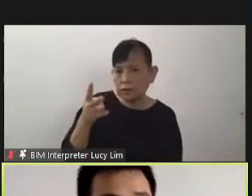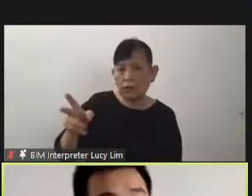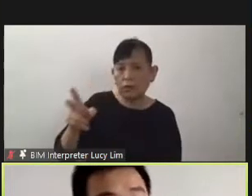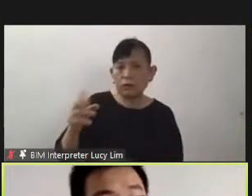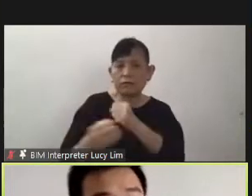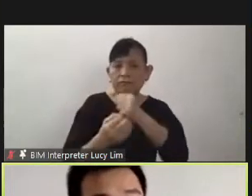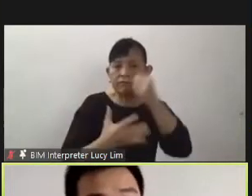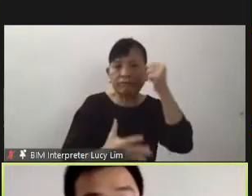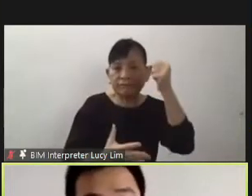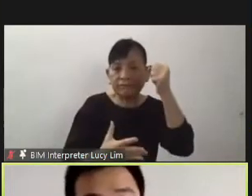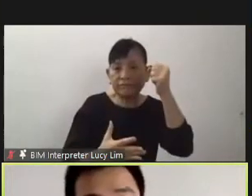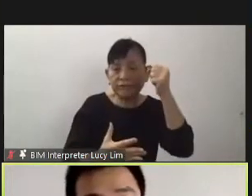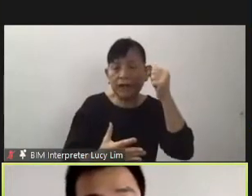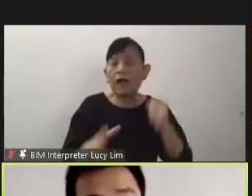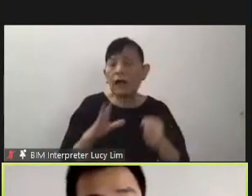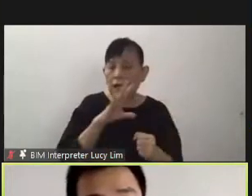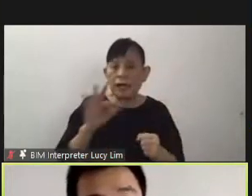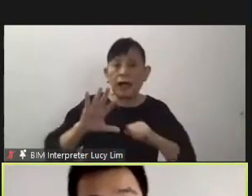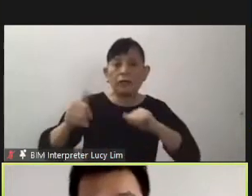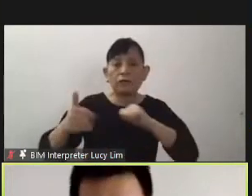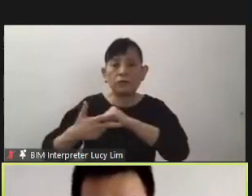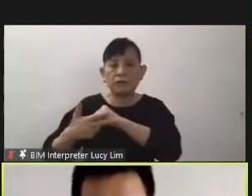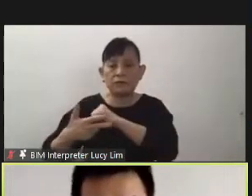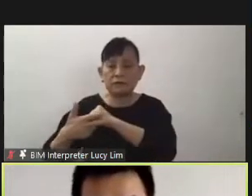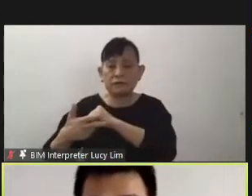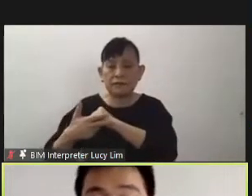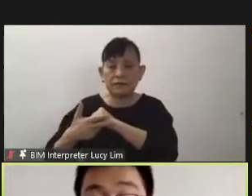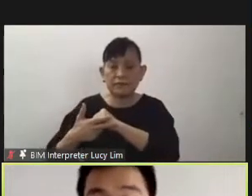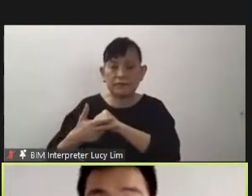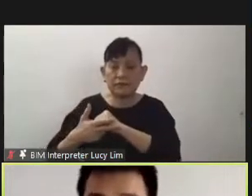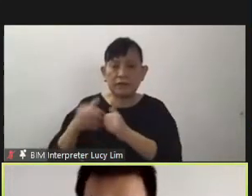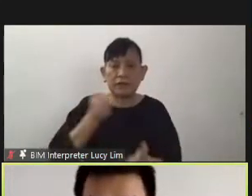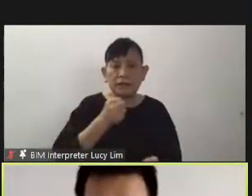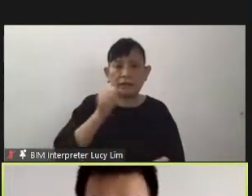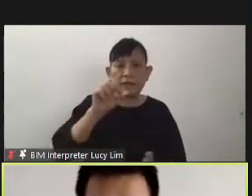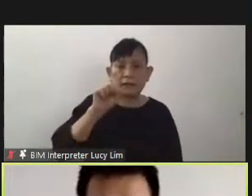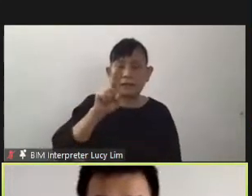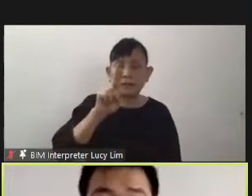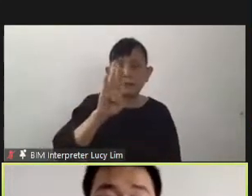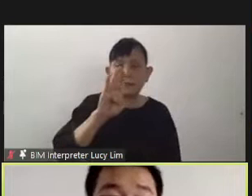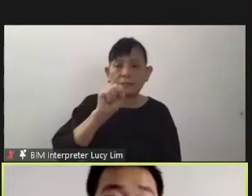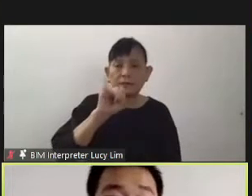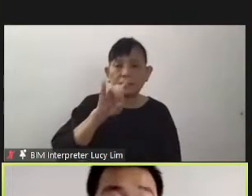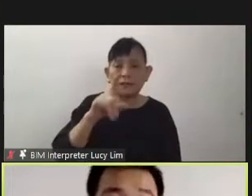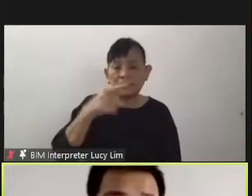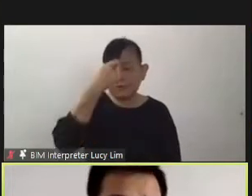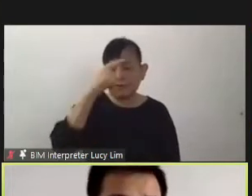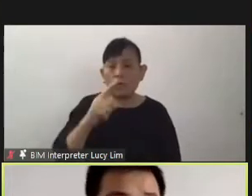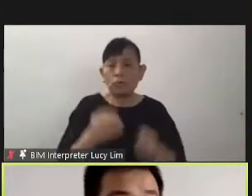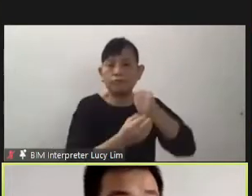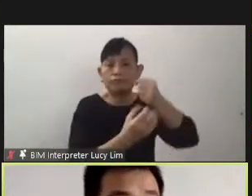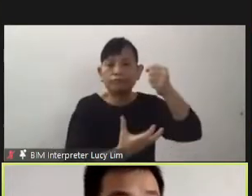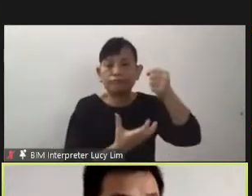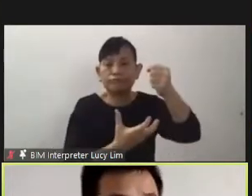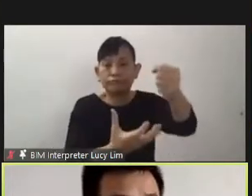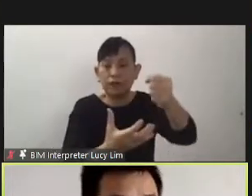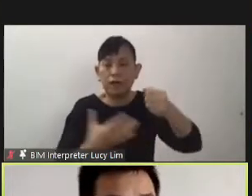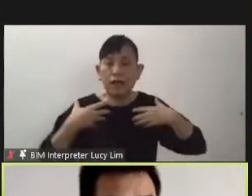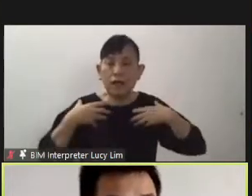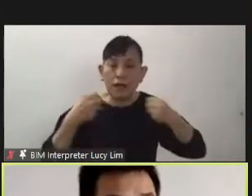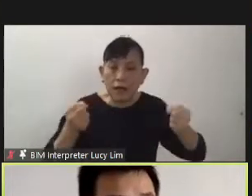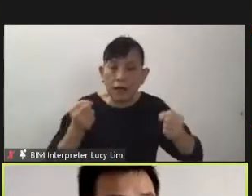polluter, we have to save all this subsidy to fund adequate healthcare, to fund stronger,